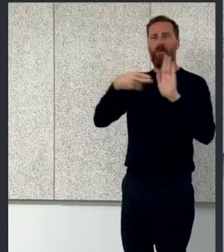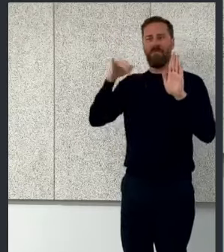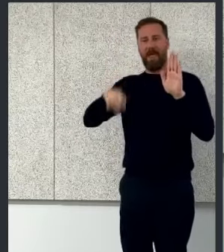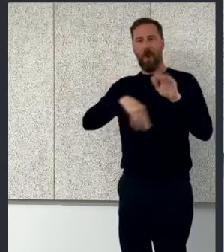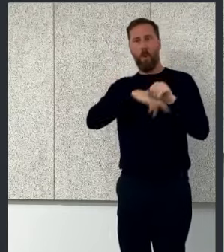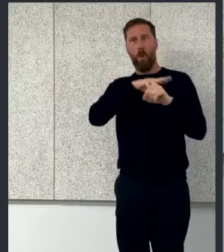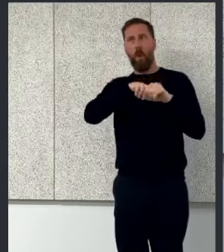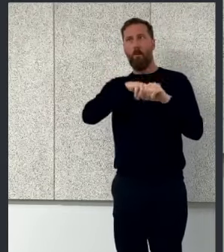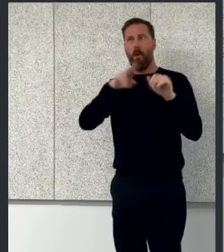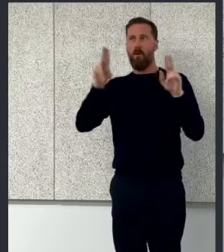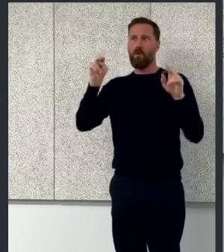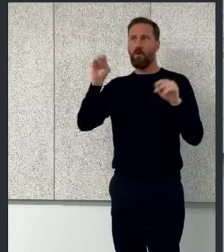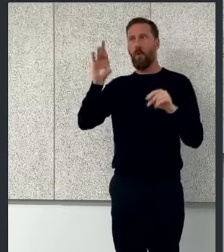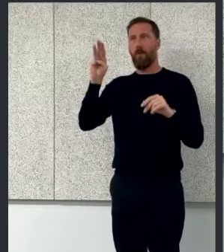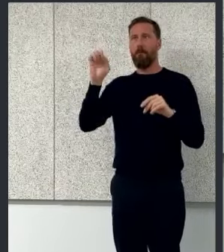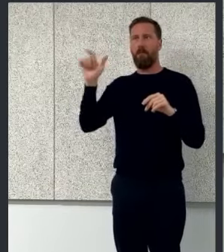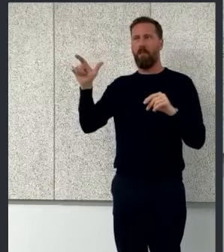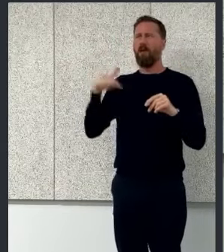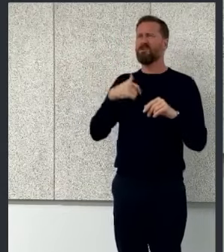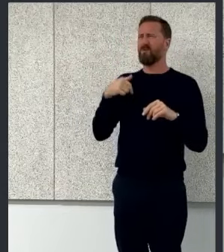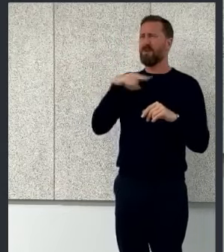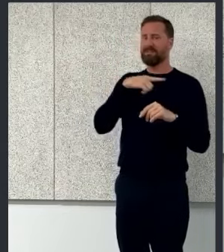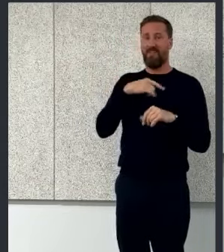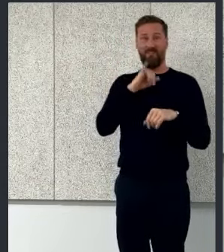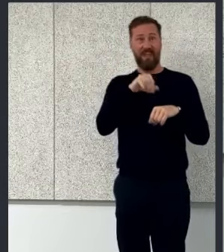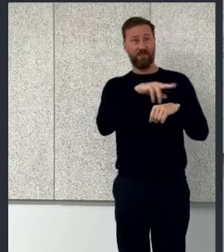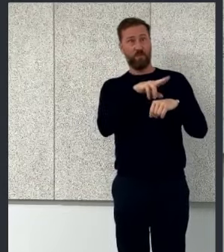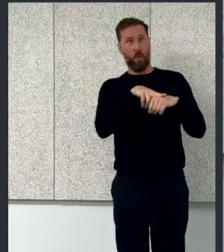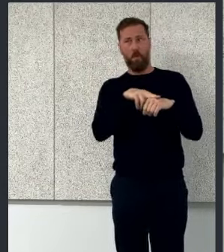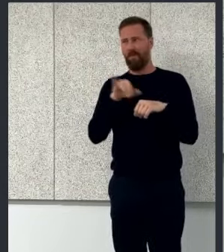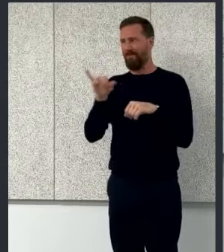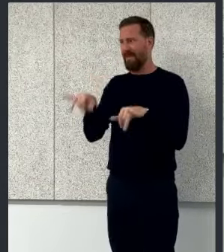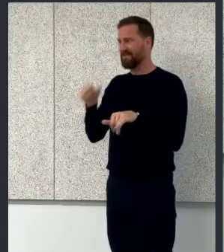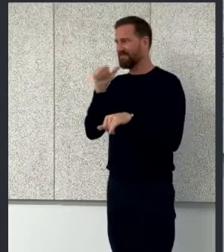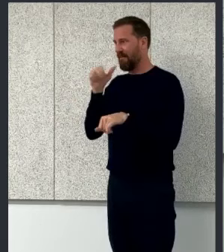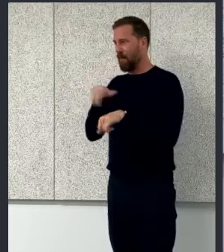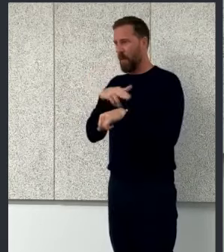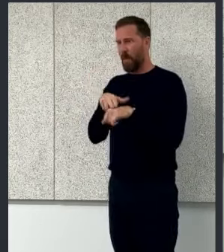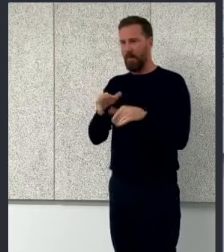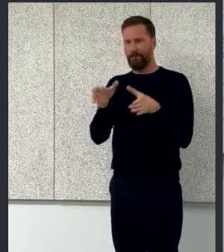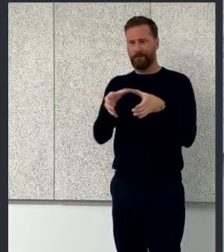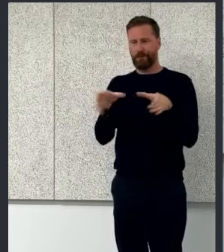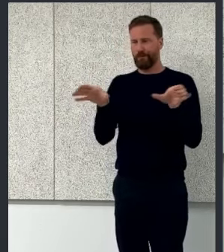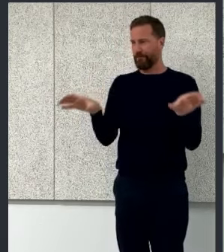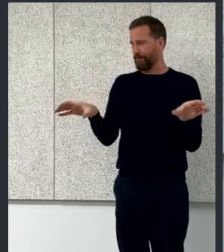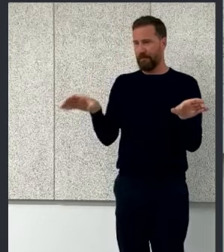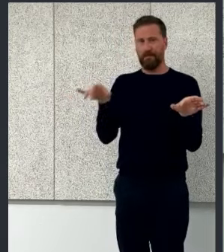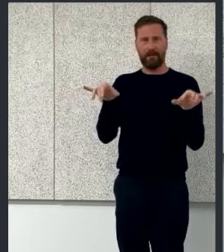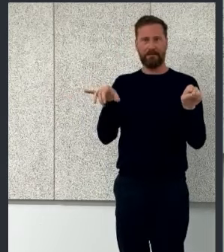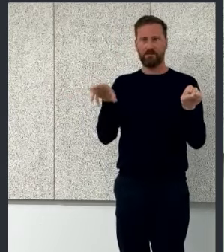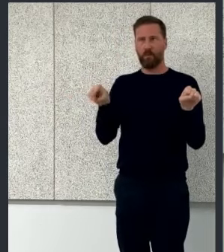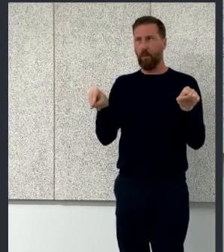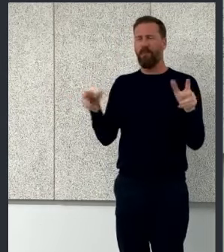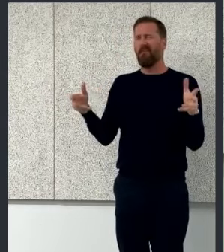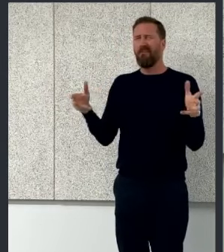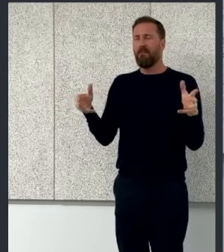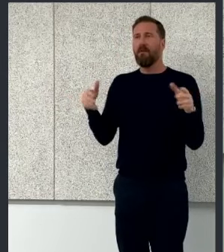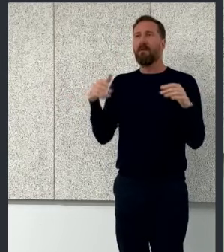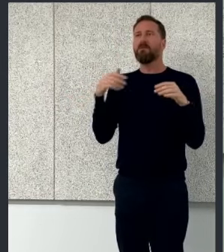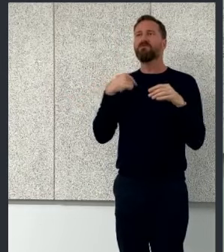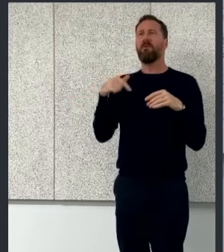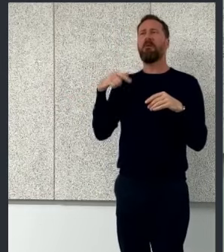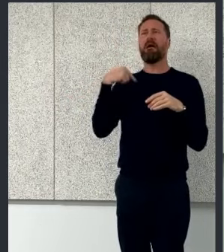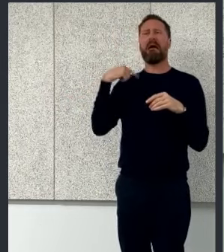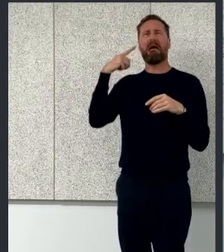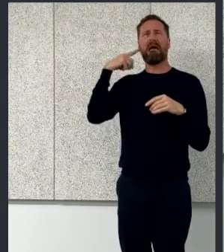puts us in, a binary of what is normalized and what is abnormal. And increasingly I hear the language is like,